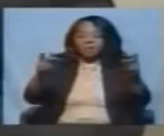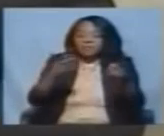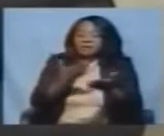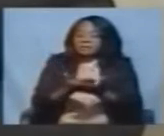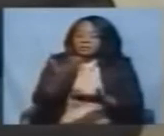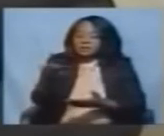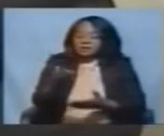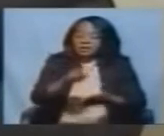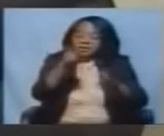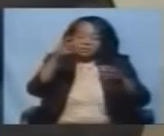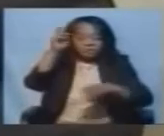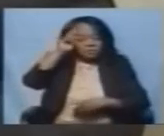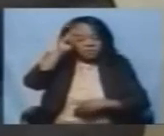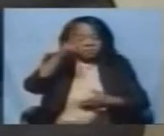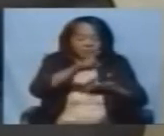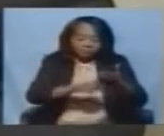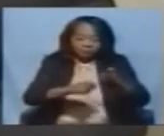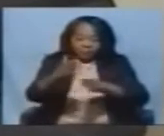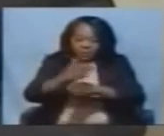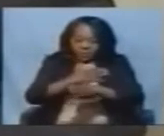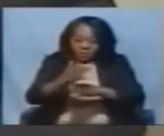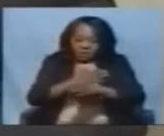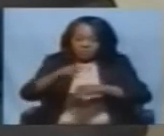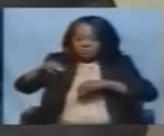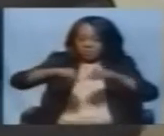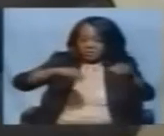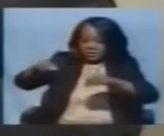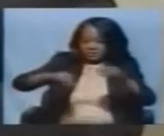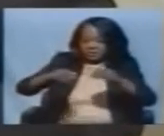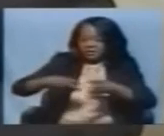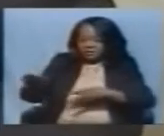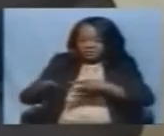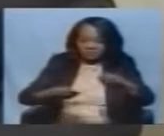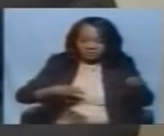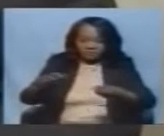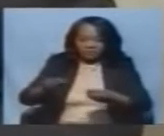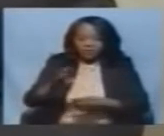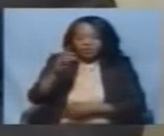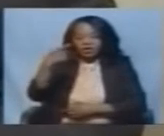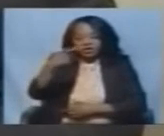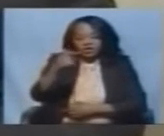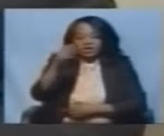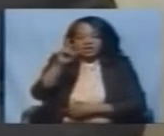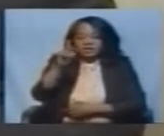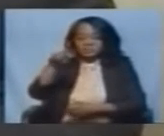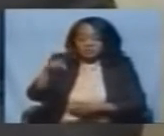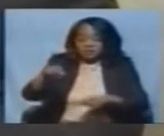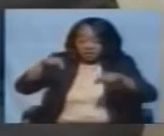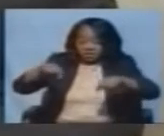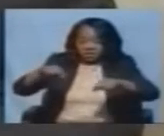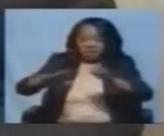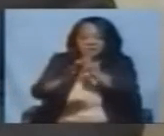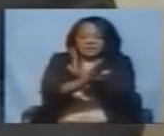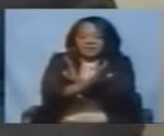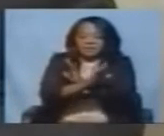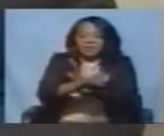the cost of doing business is actually managed by supply chain. For the GDP, if I tell you, for the GDP for Zambia or